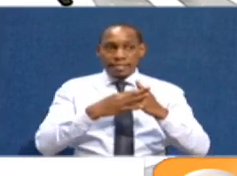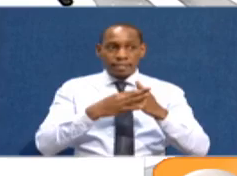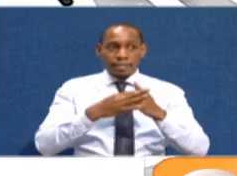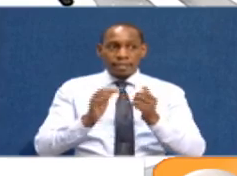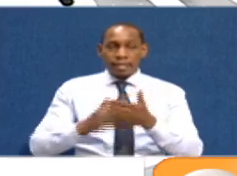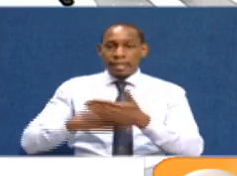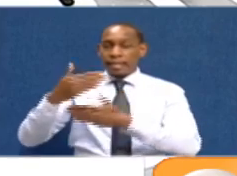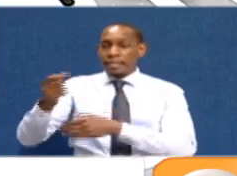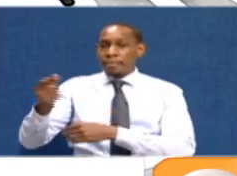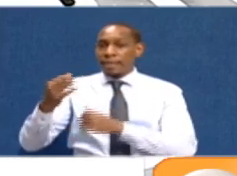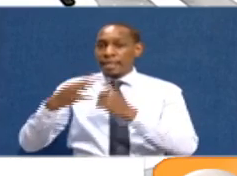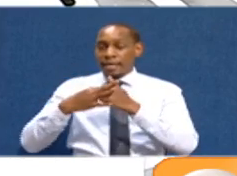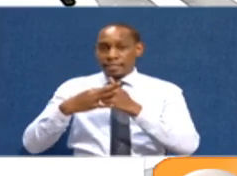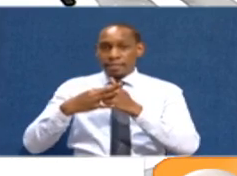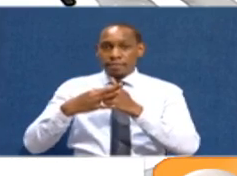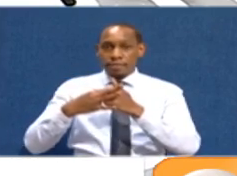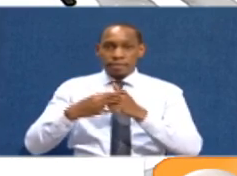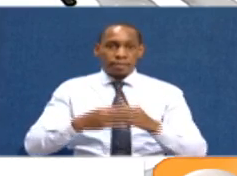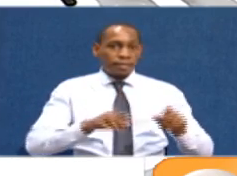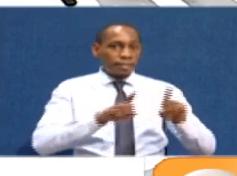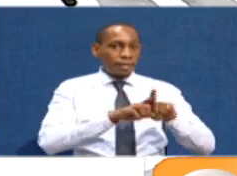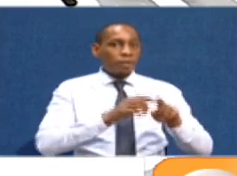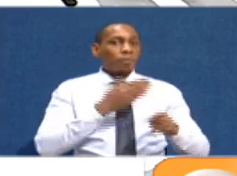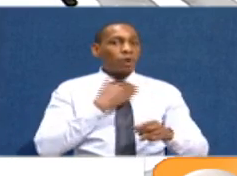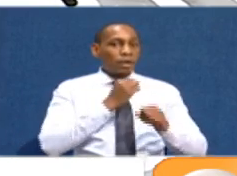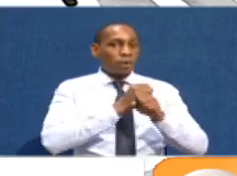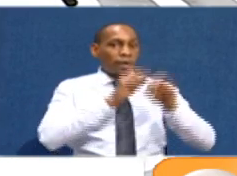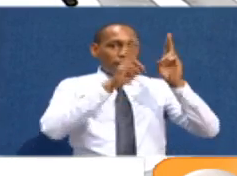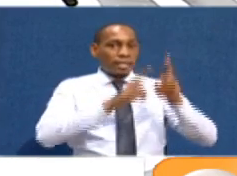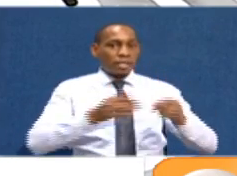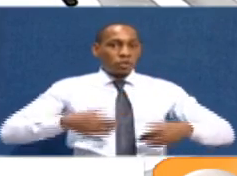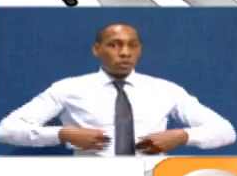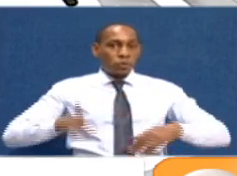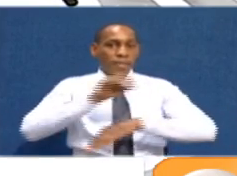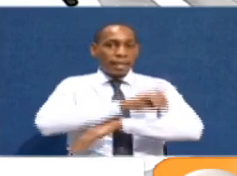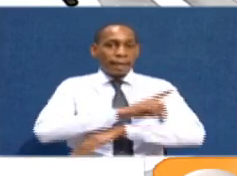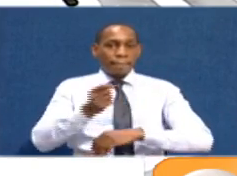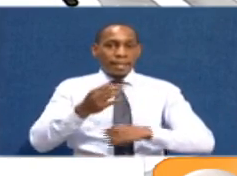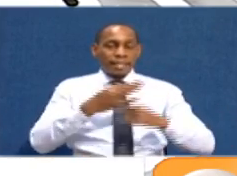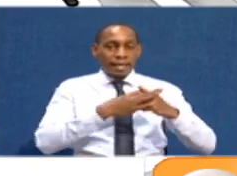So the next one is in August? Yeah, the next one is in August. We always do it on International Youth Day on August 13th.